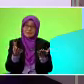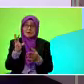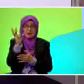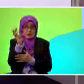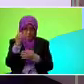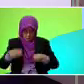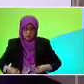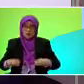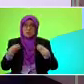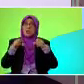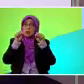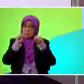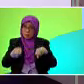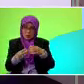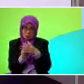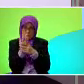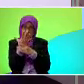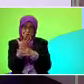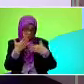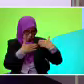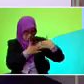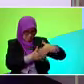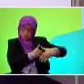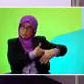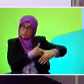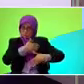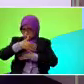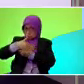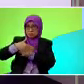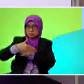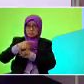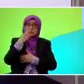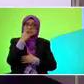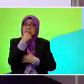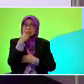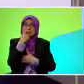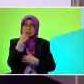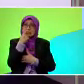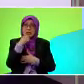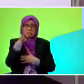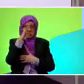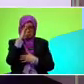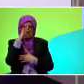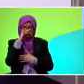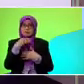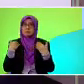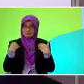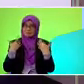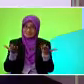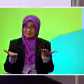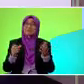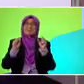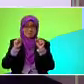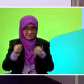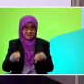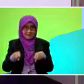also grow on you and cause foul smell. So next time you check yourself, do I clean myself